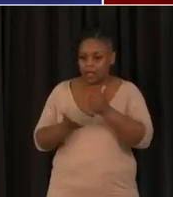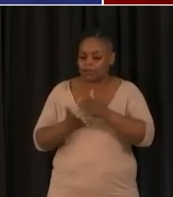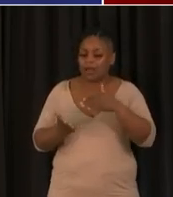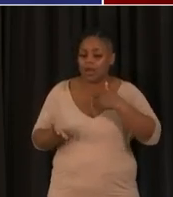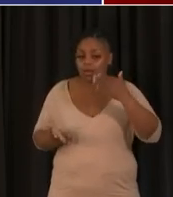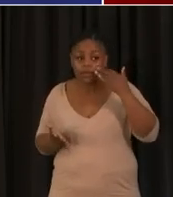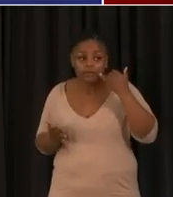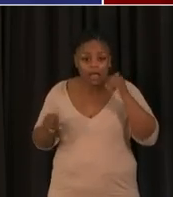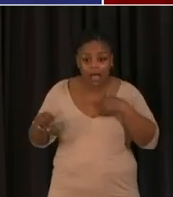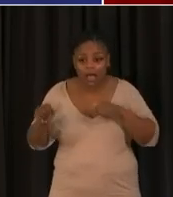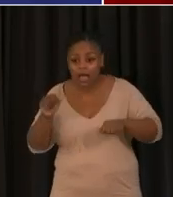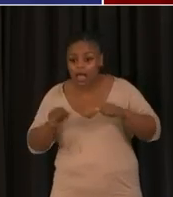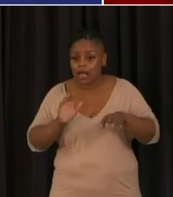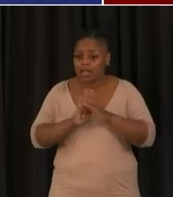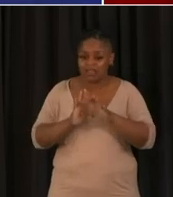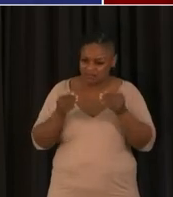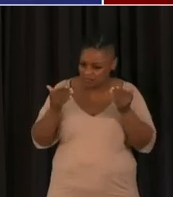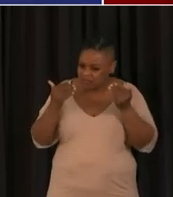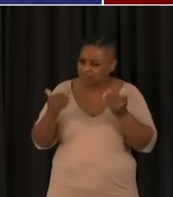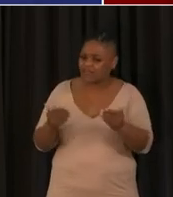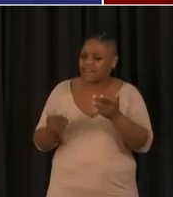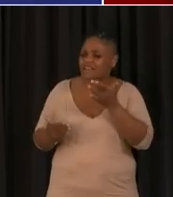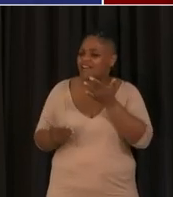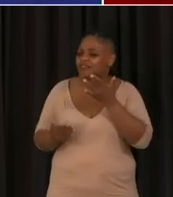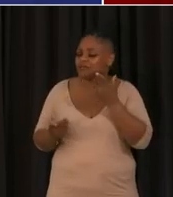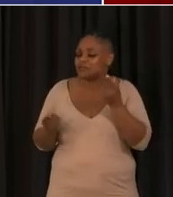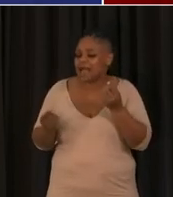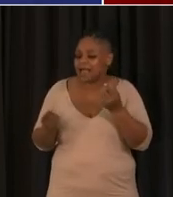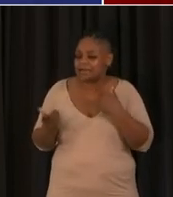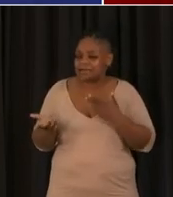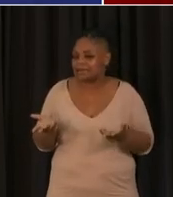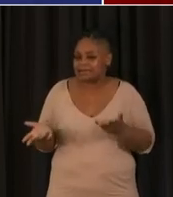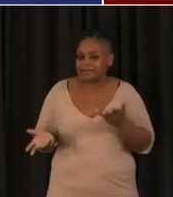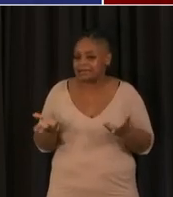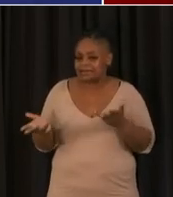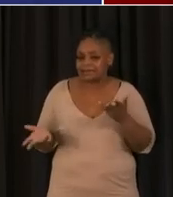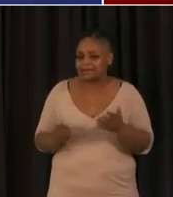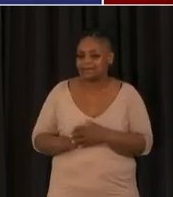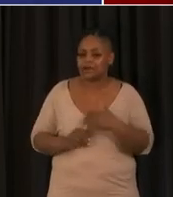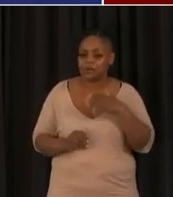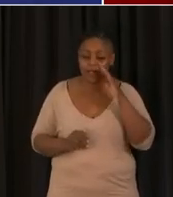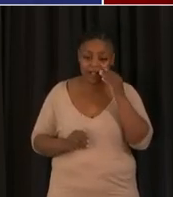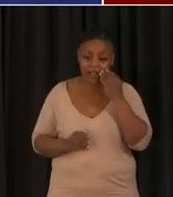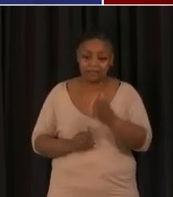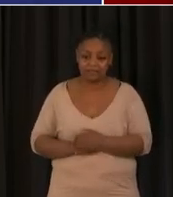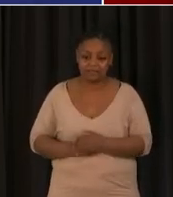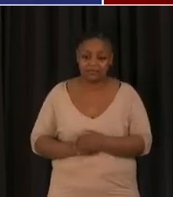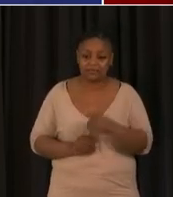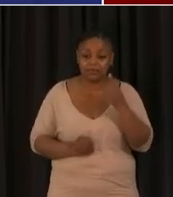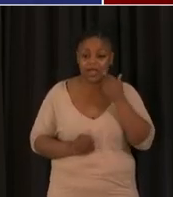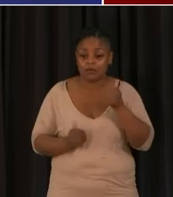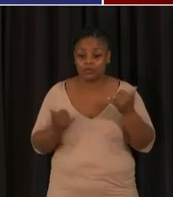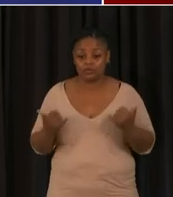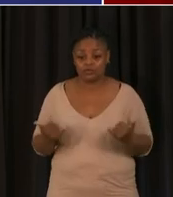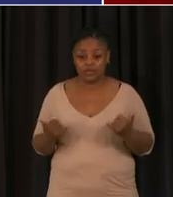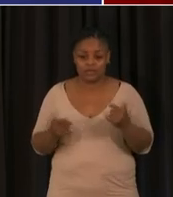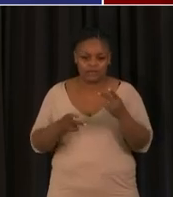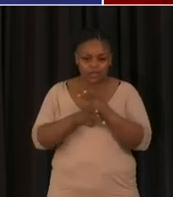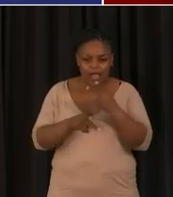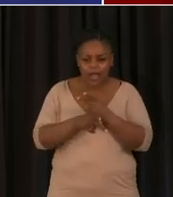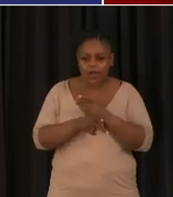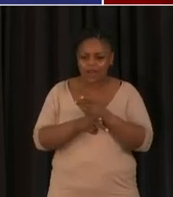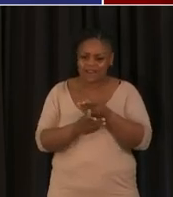office hours where you can meet with him one-on-one, and he can work with you to address whatever questions or concerns you may have. We know